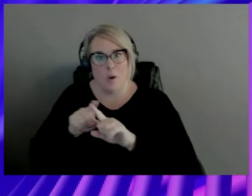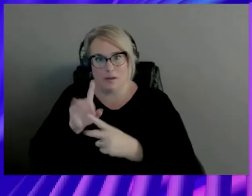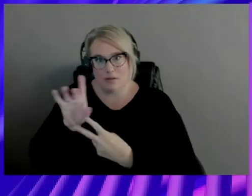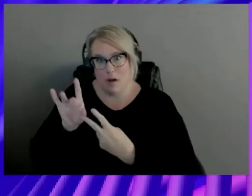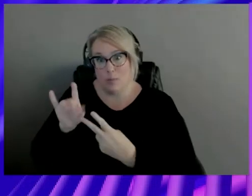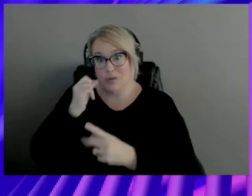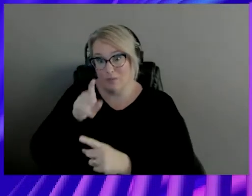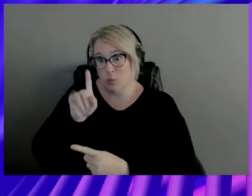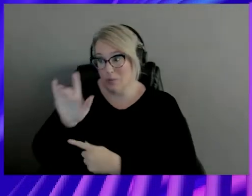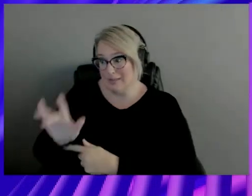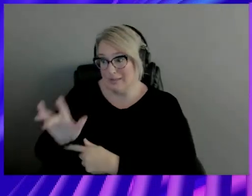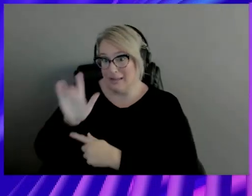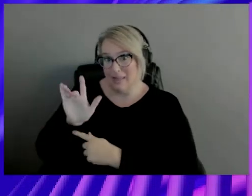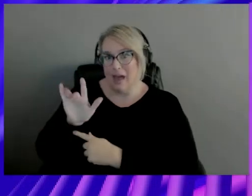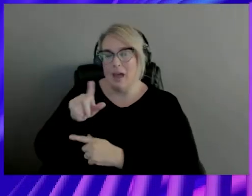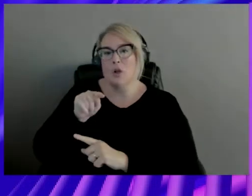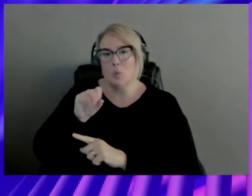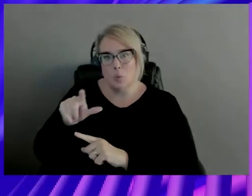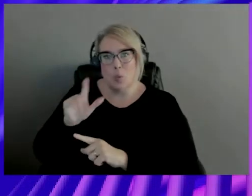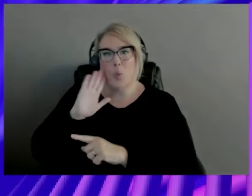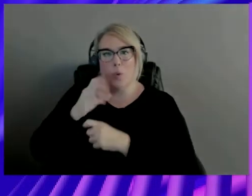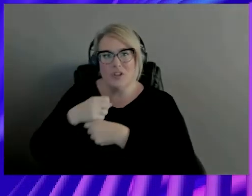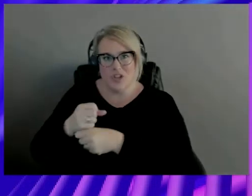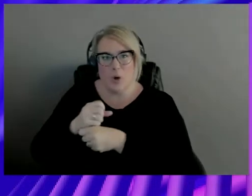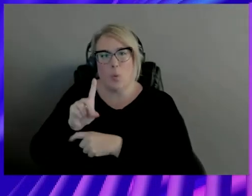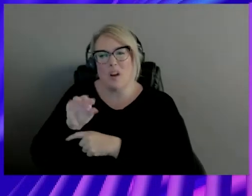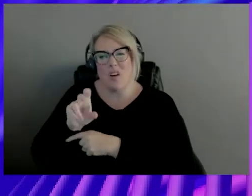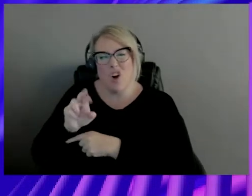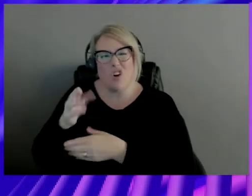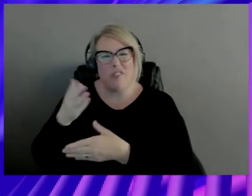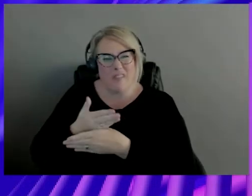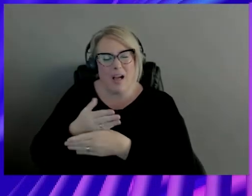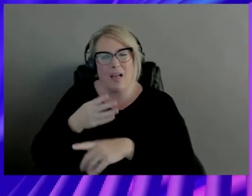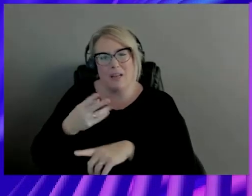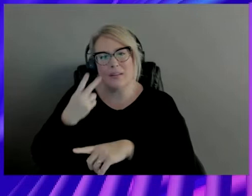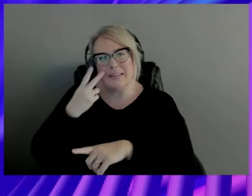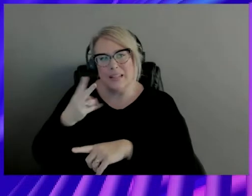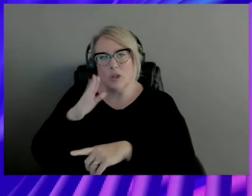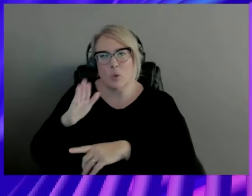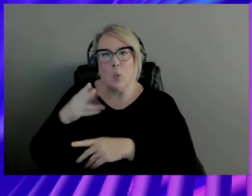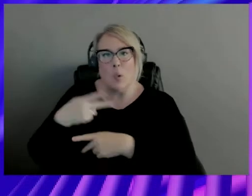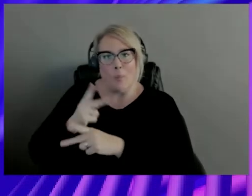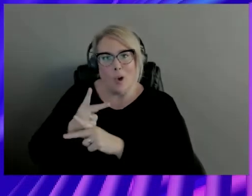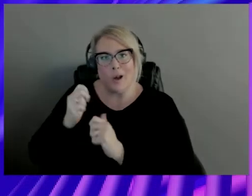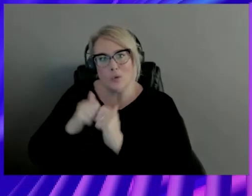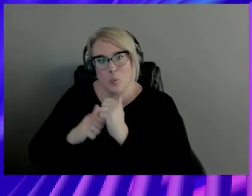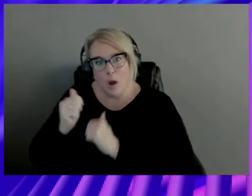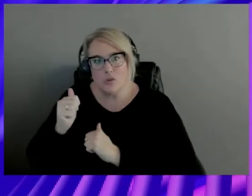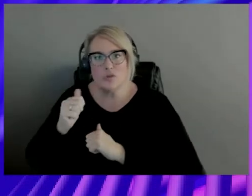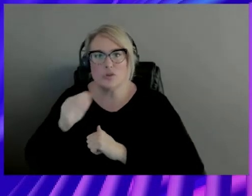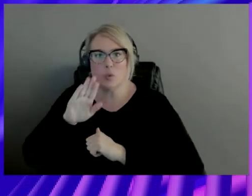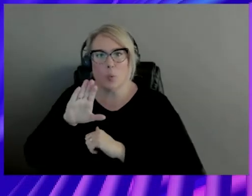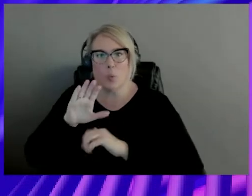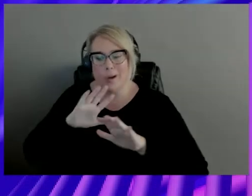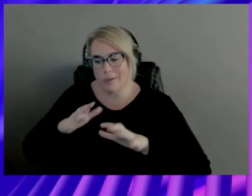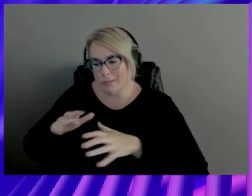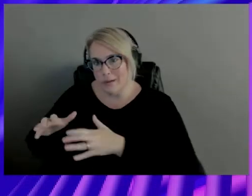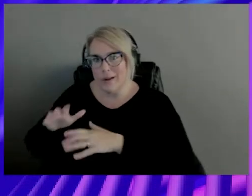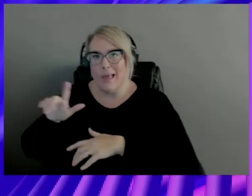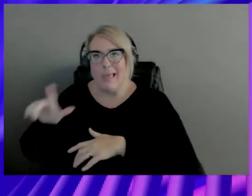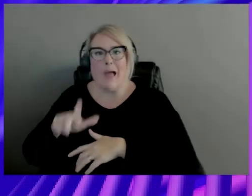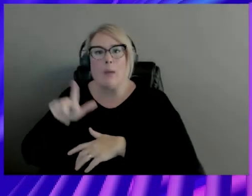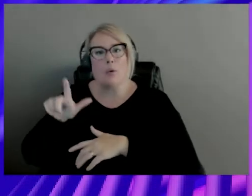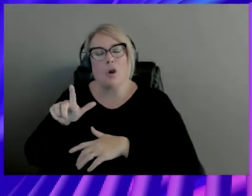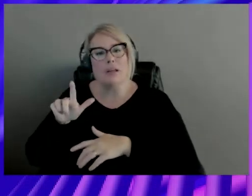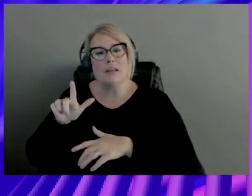the tooling will generate you a Docker file. We'll look to see your project structure. These are your class libraries. We'll do at least our best attempt. Now, you